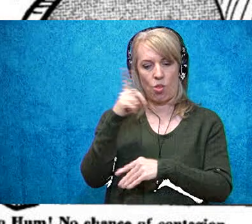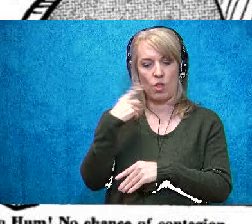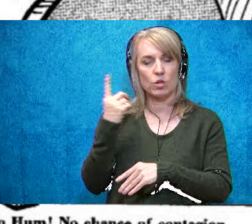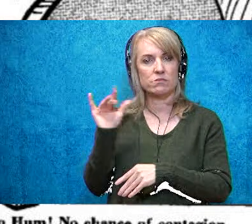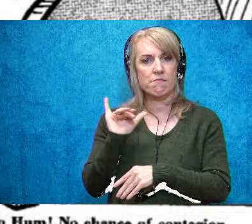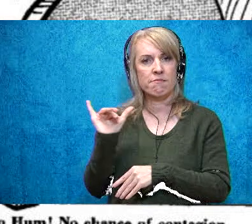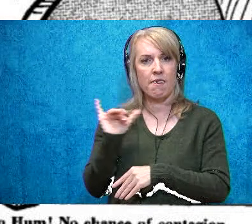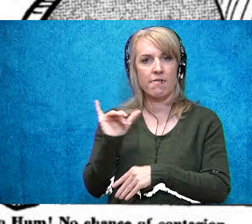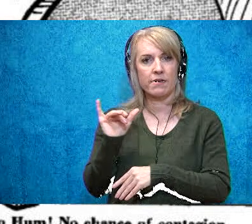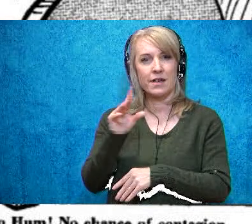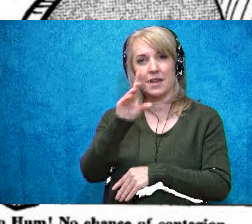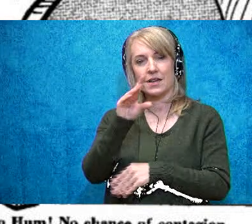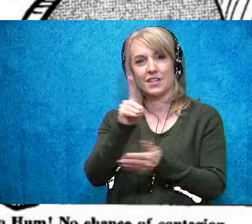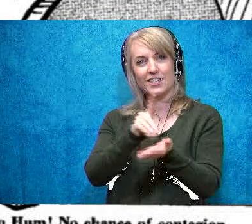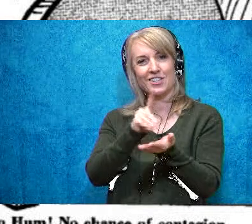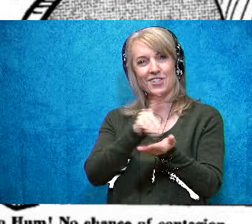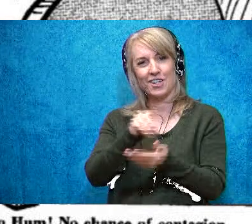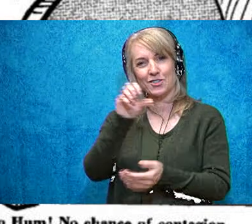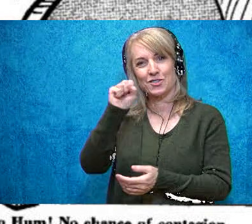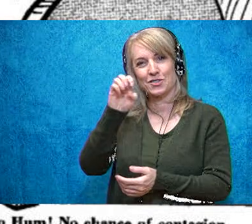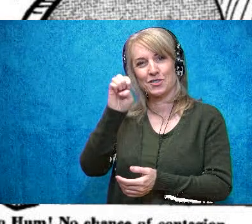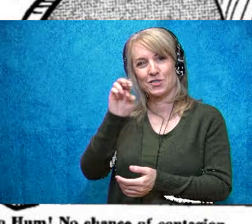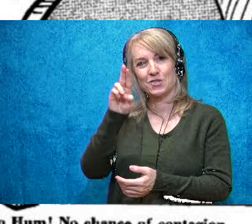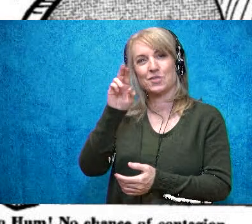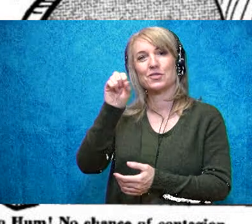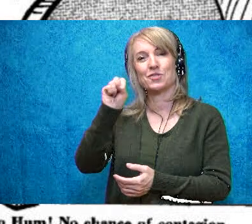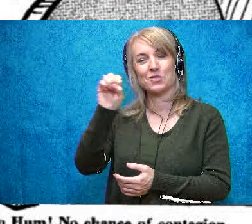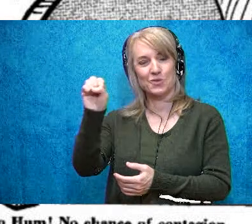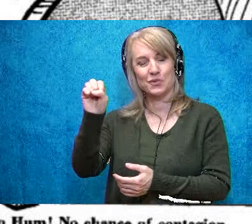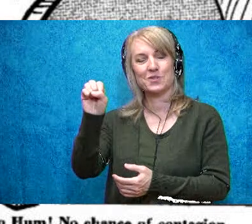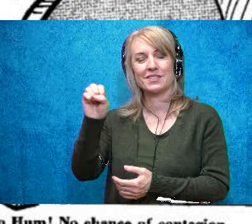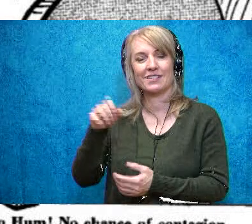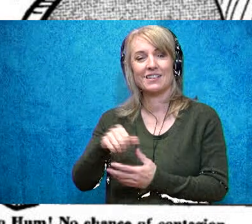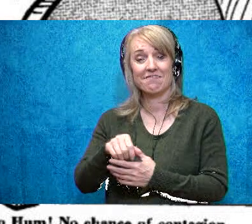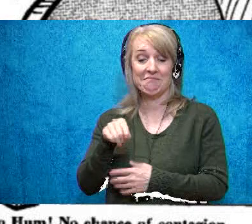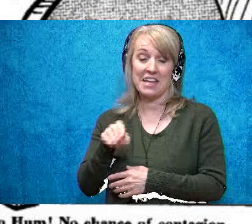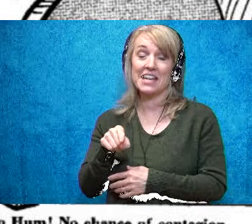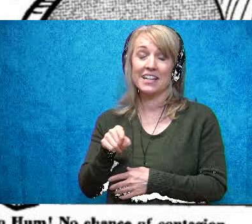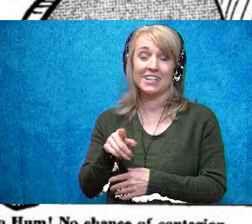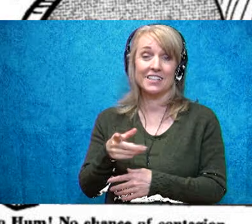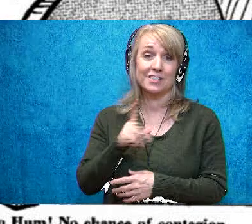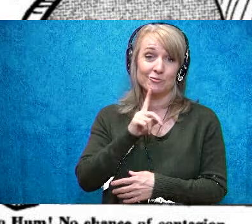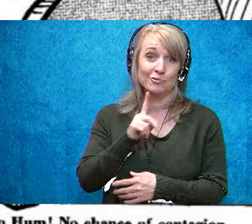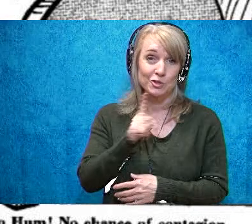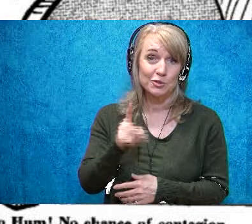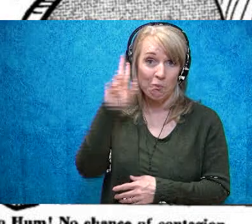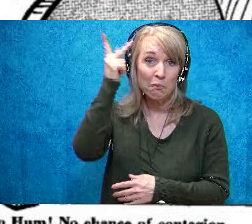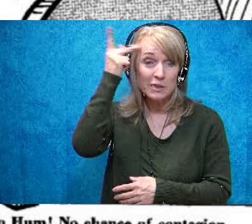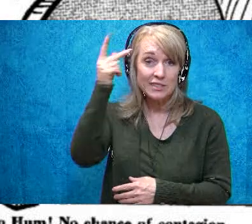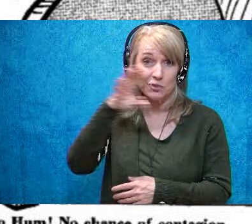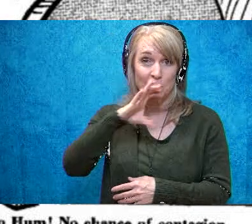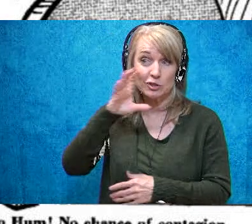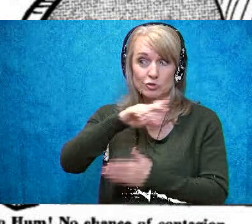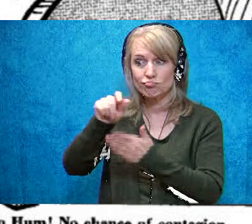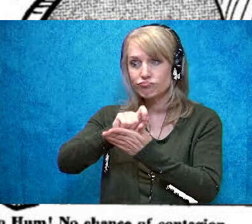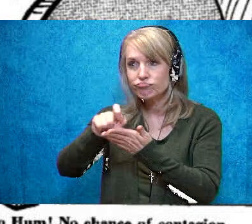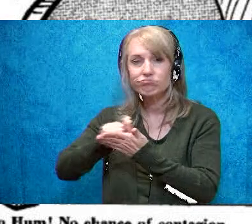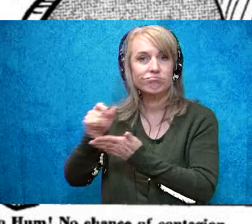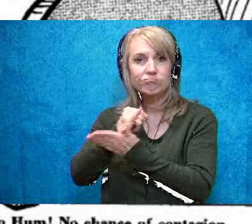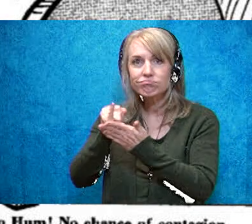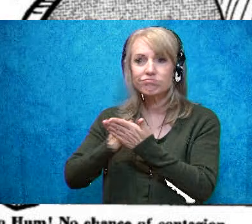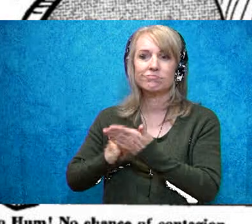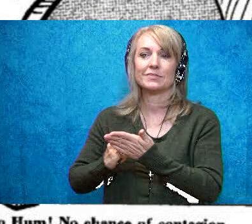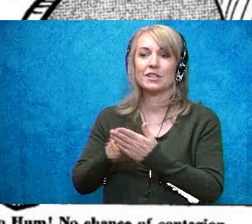Dr. Seuss image, because it is. Dr. Seuss drew some political cartoons. So if you'll look at the bed on the left, we see Uncle Sam